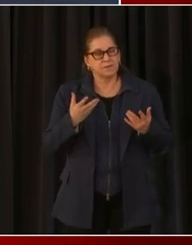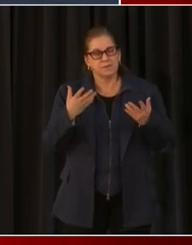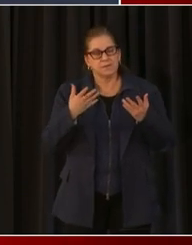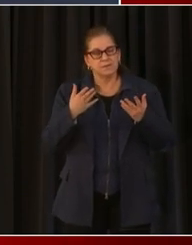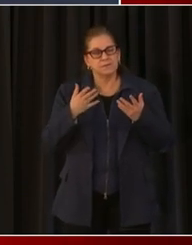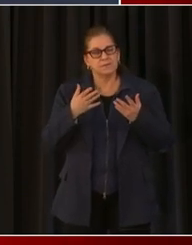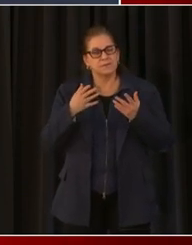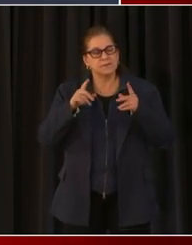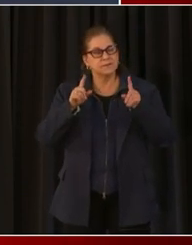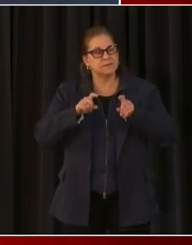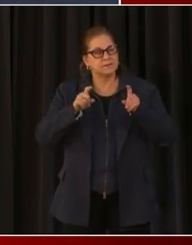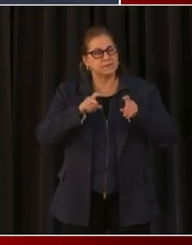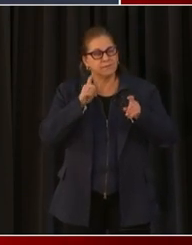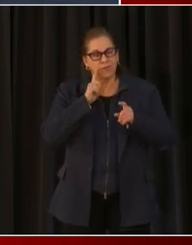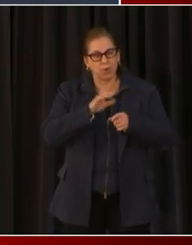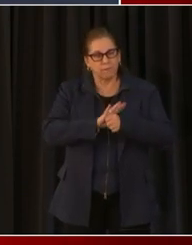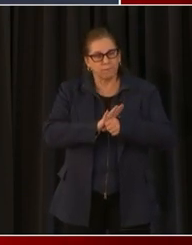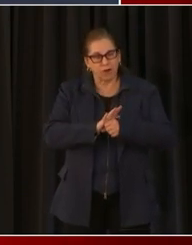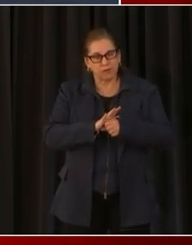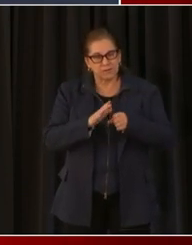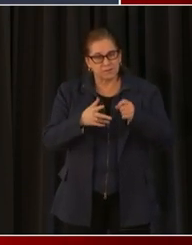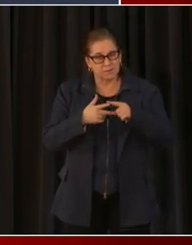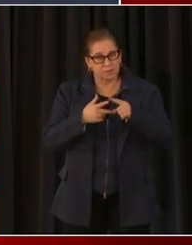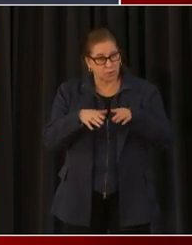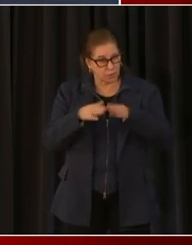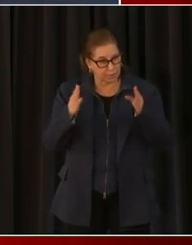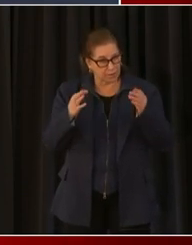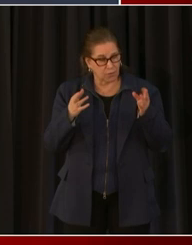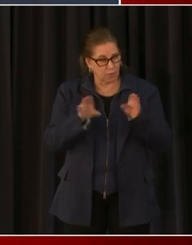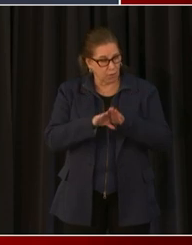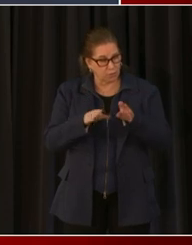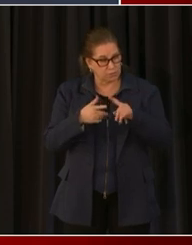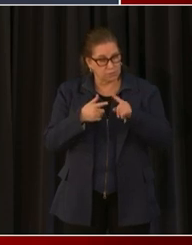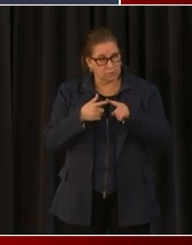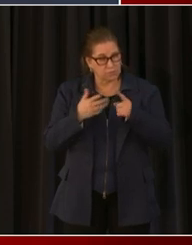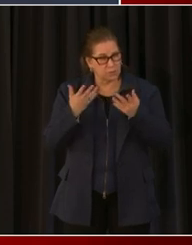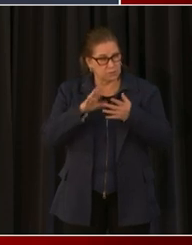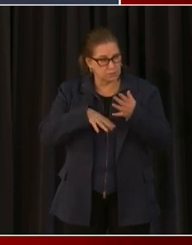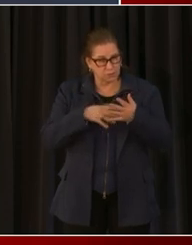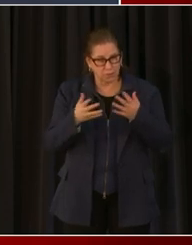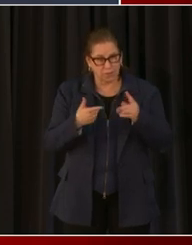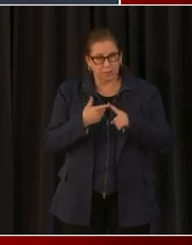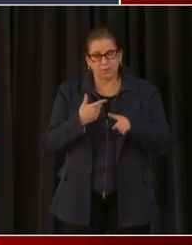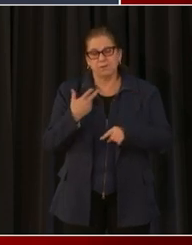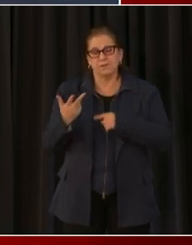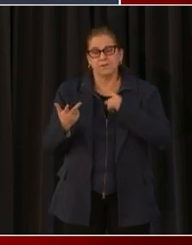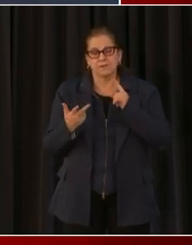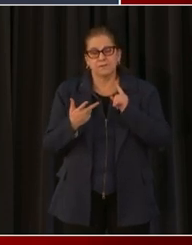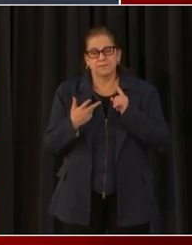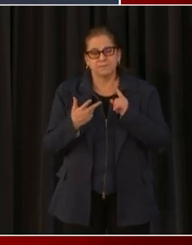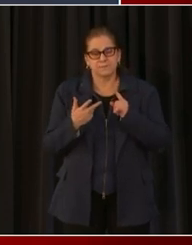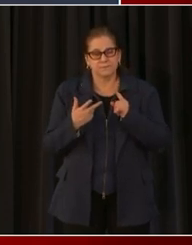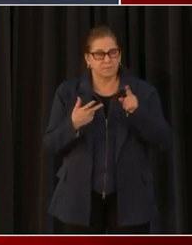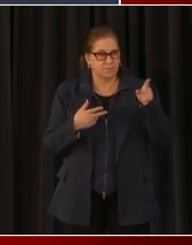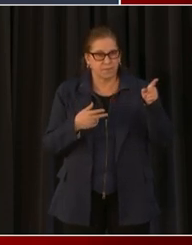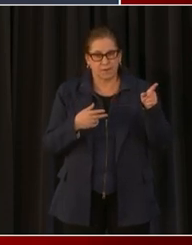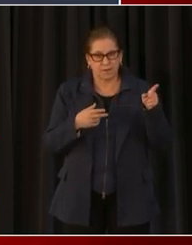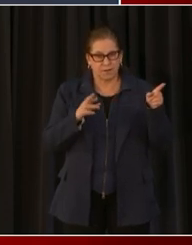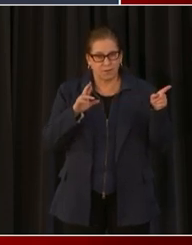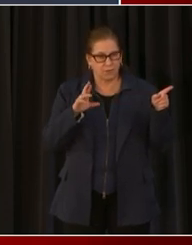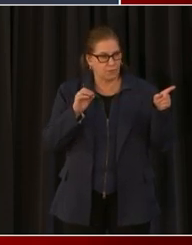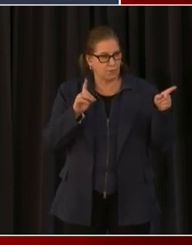today, but making sure you keep the vaccinations open. Sure. So let me ask Chris to talk